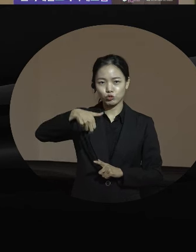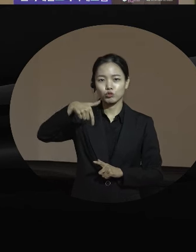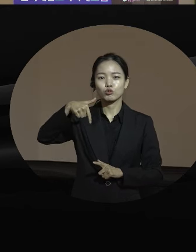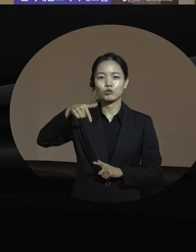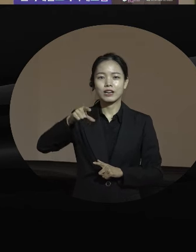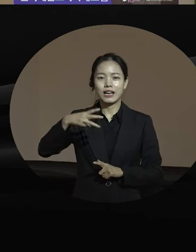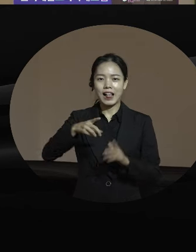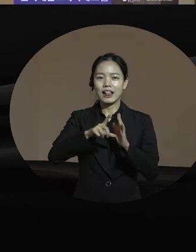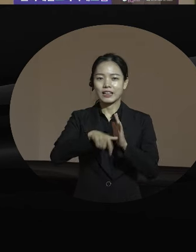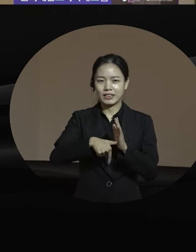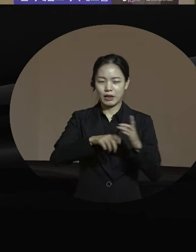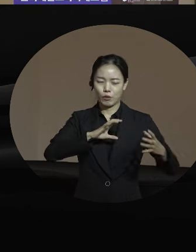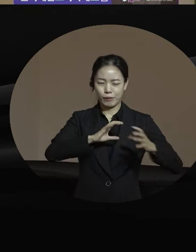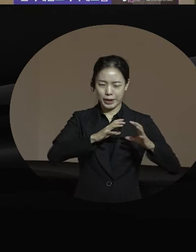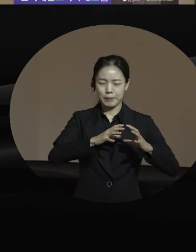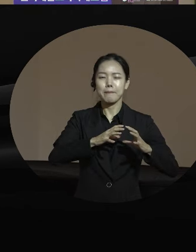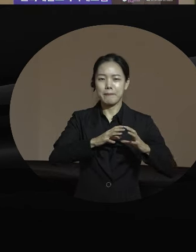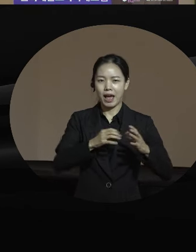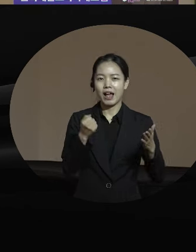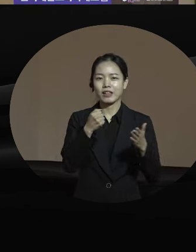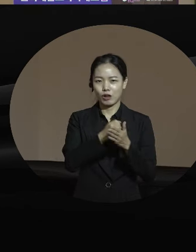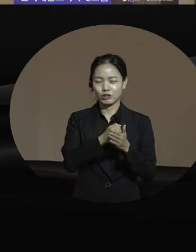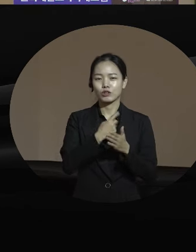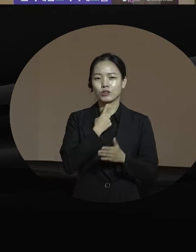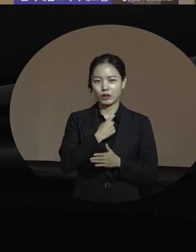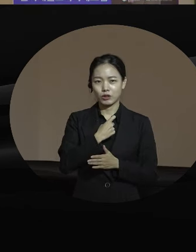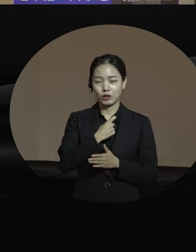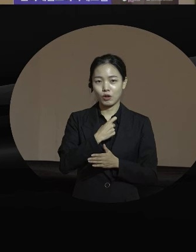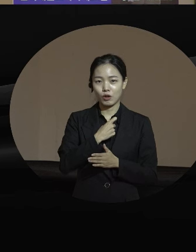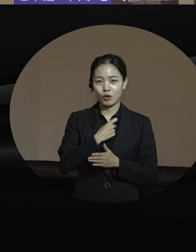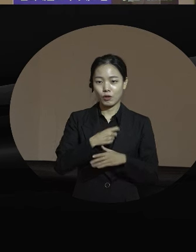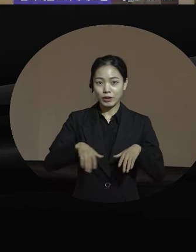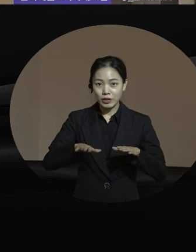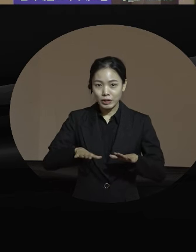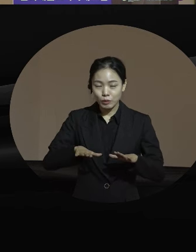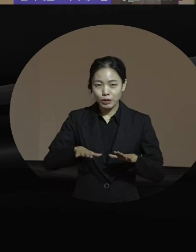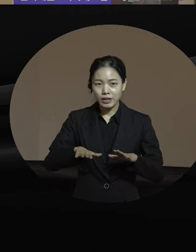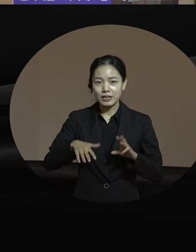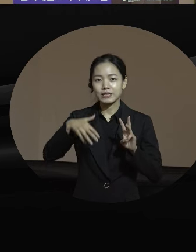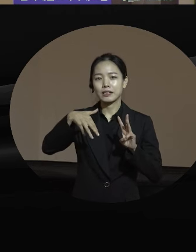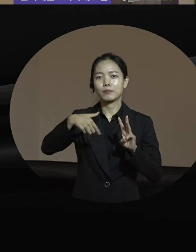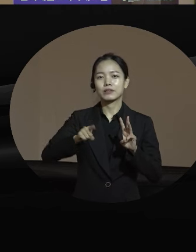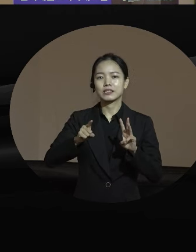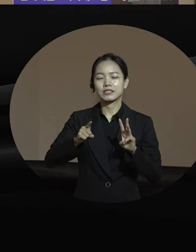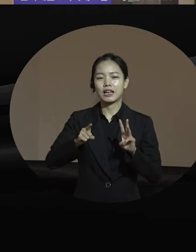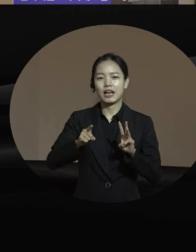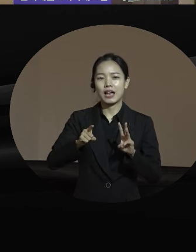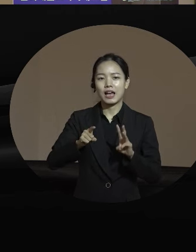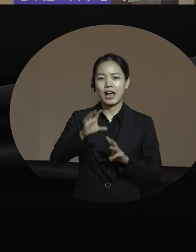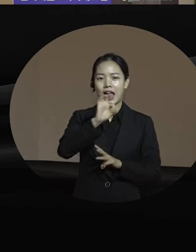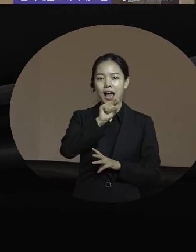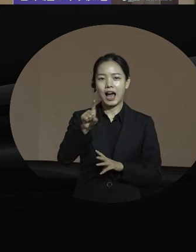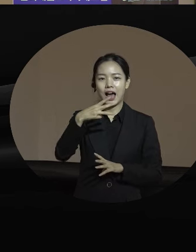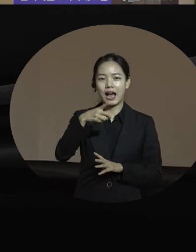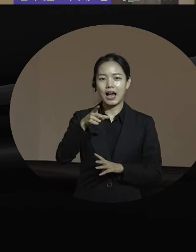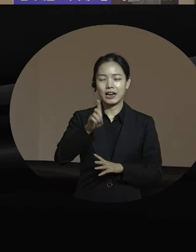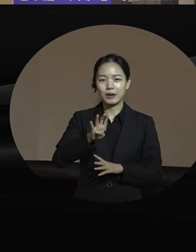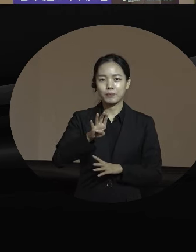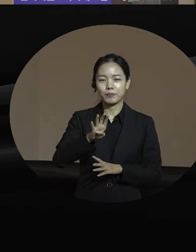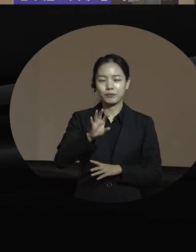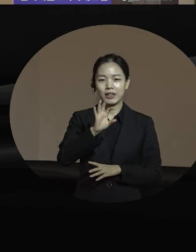Conference on Culture and Arts Education in Abu Dhabi in the Arab Emirates. I had the pleasure to attend.